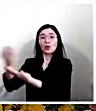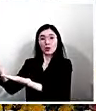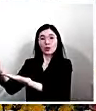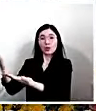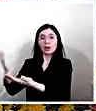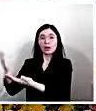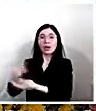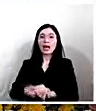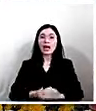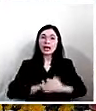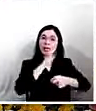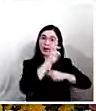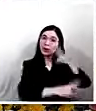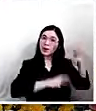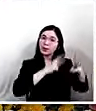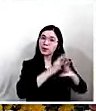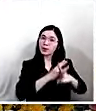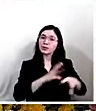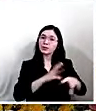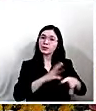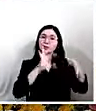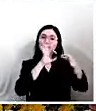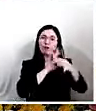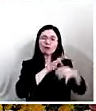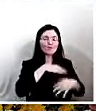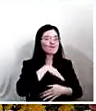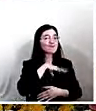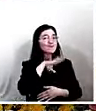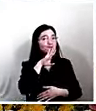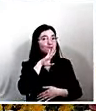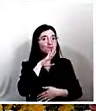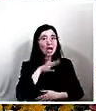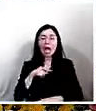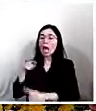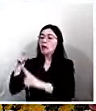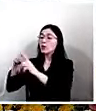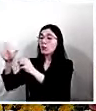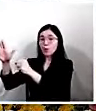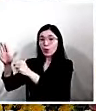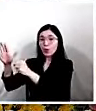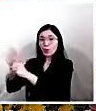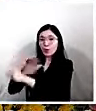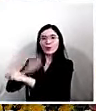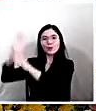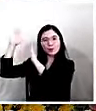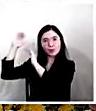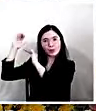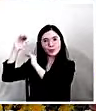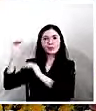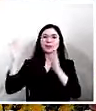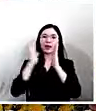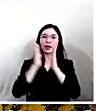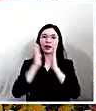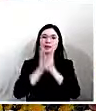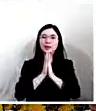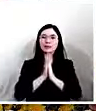world of despair to full of hope. Amen.